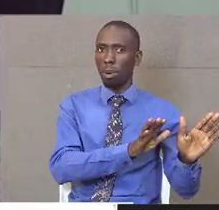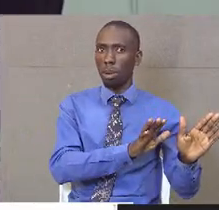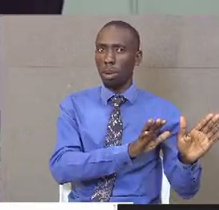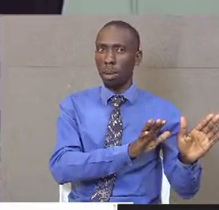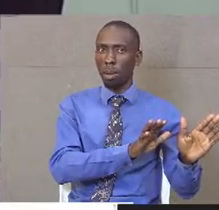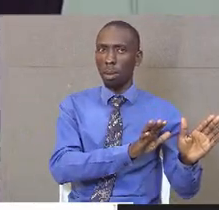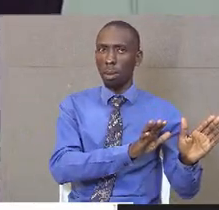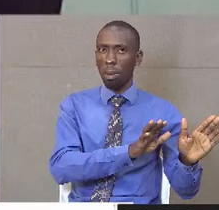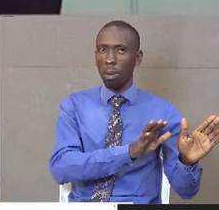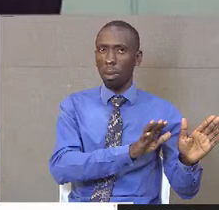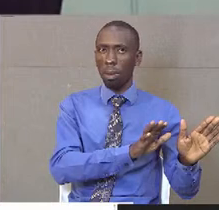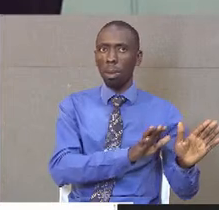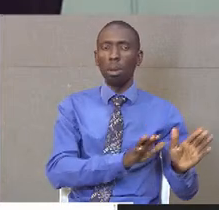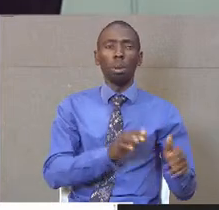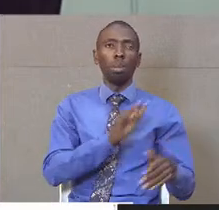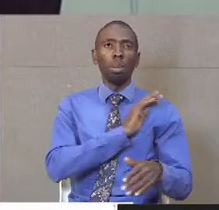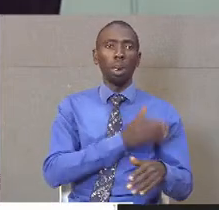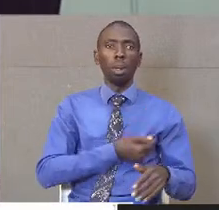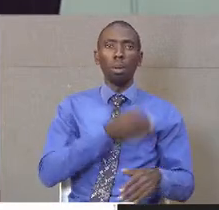Madam Speaker, if I can conclude.